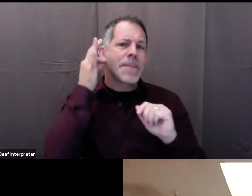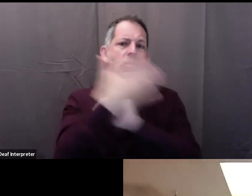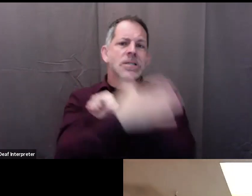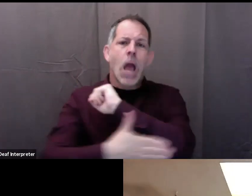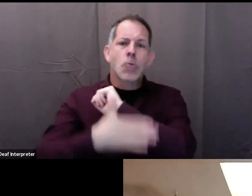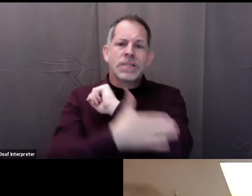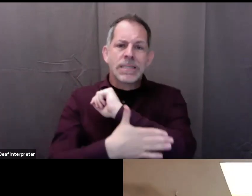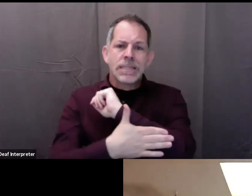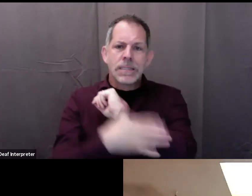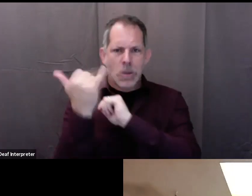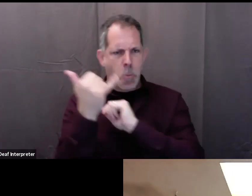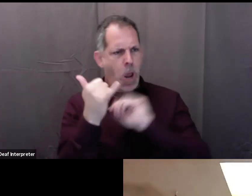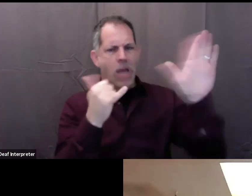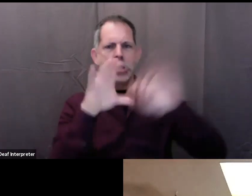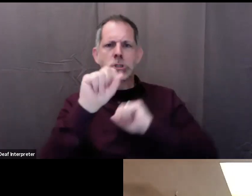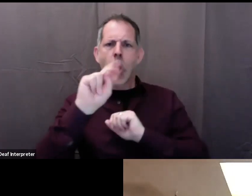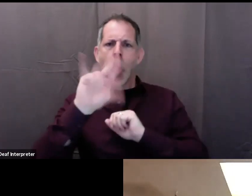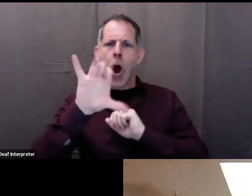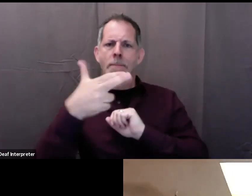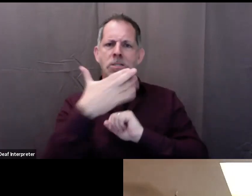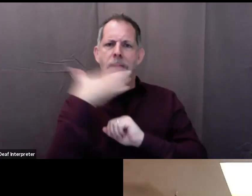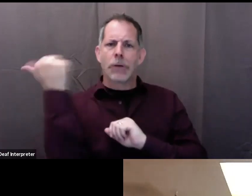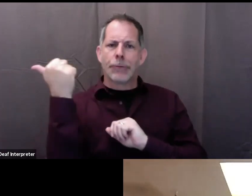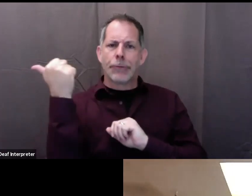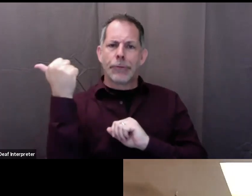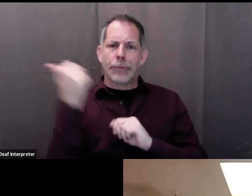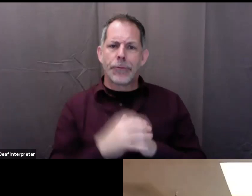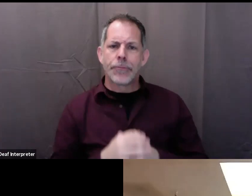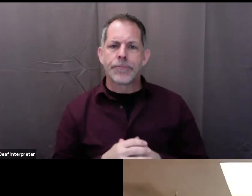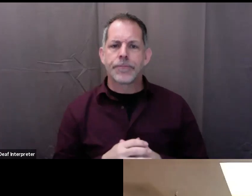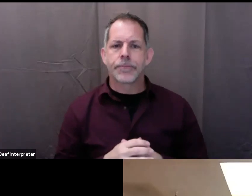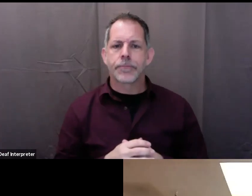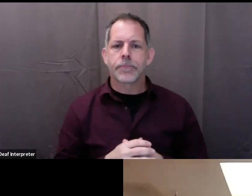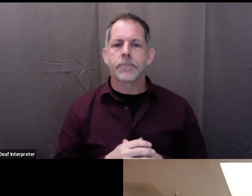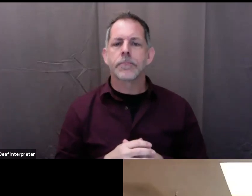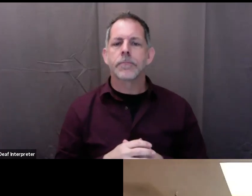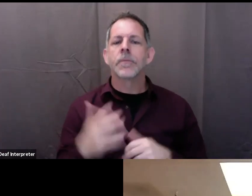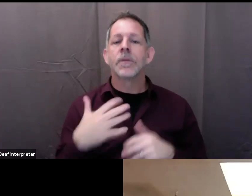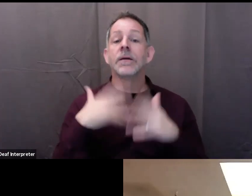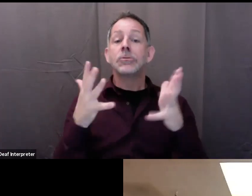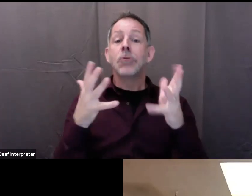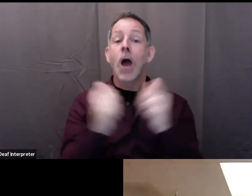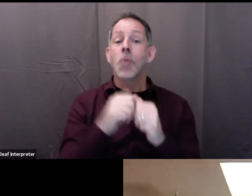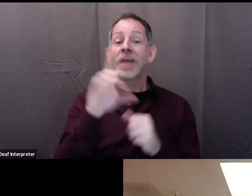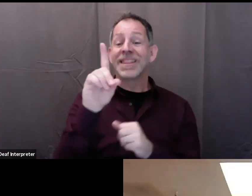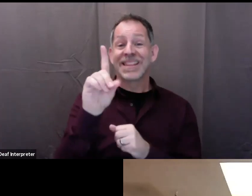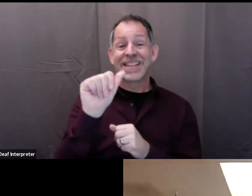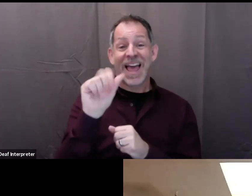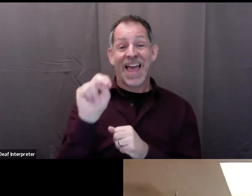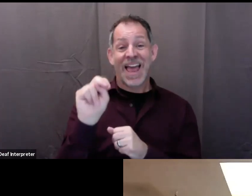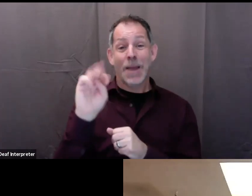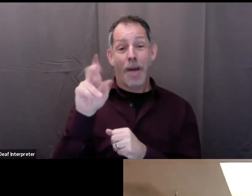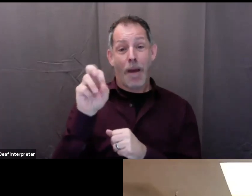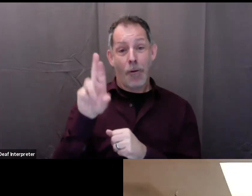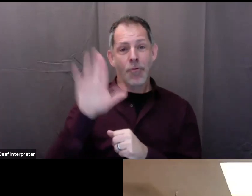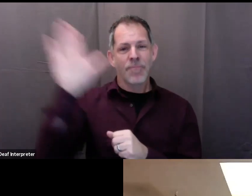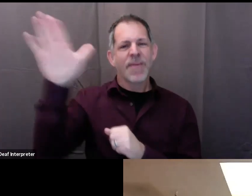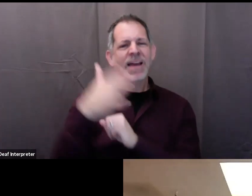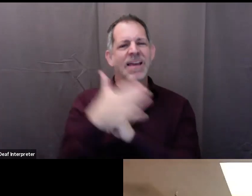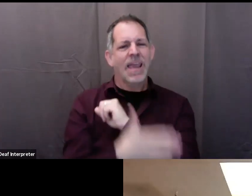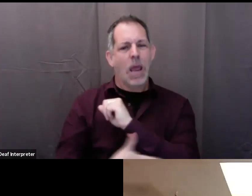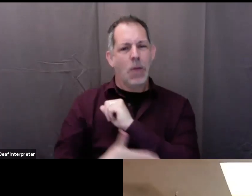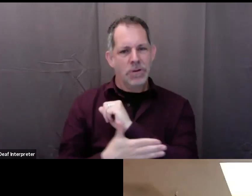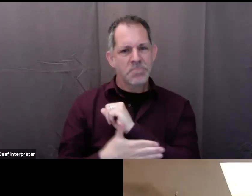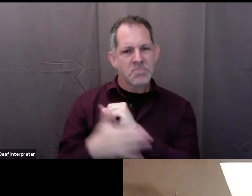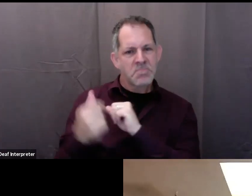with Executive Dan Meyer in Pierce County. They indicated they are considering submitting an application towards the end